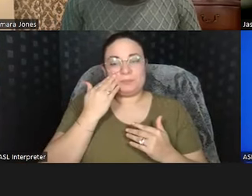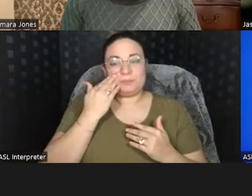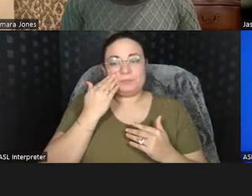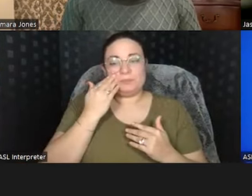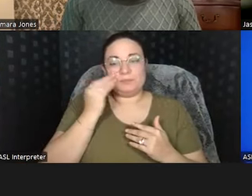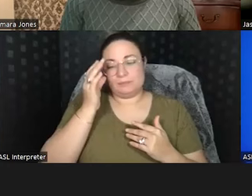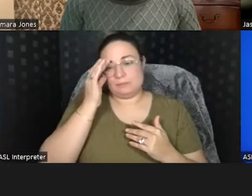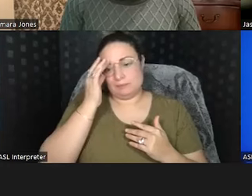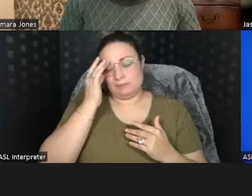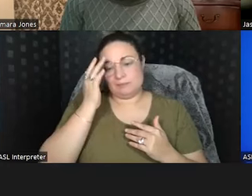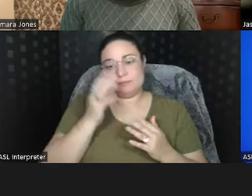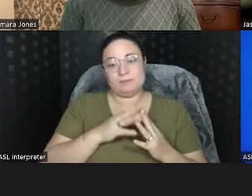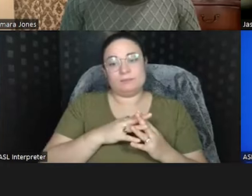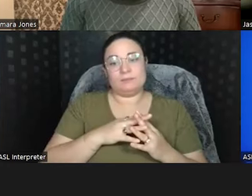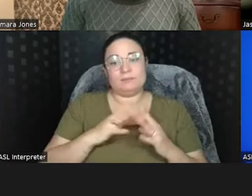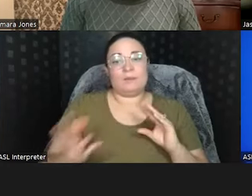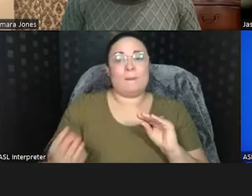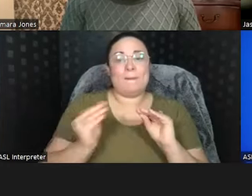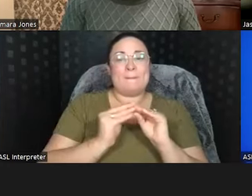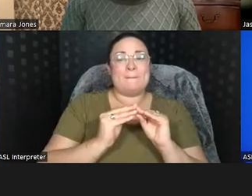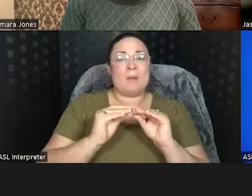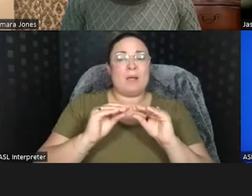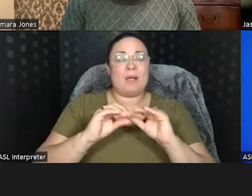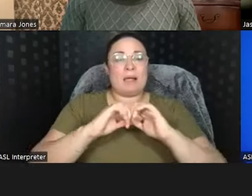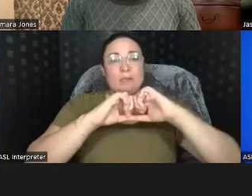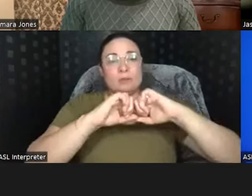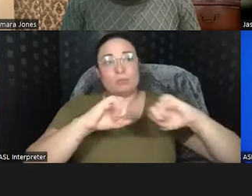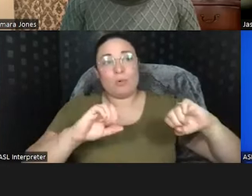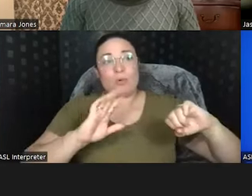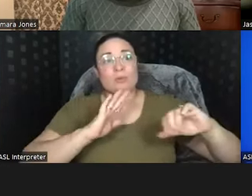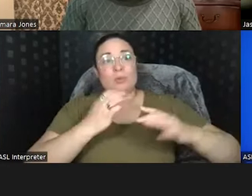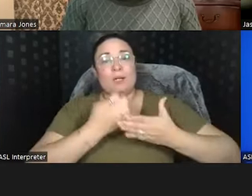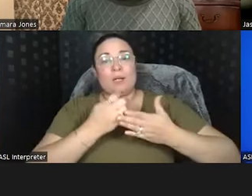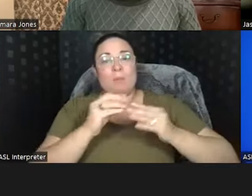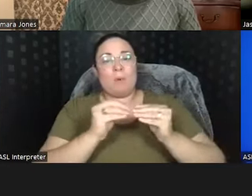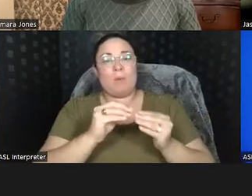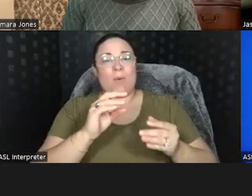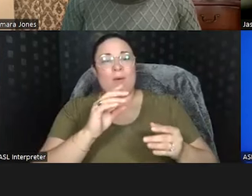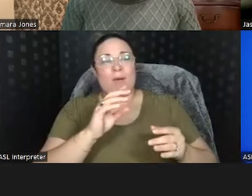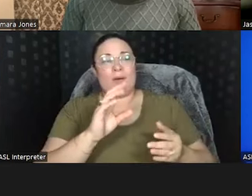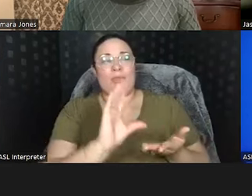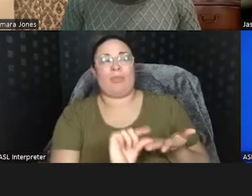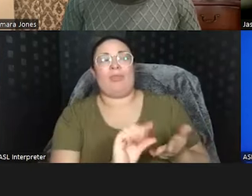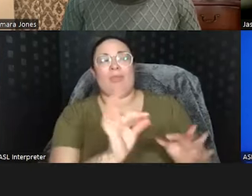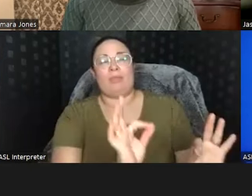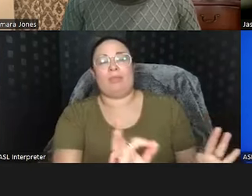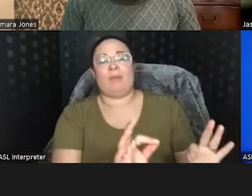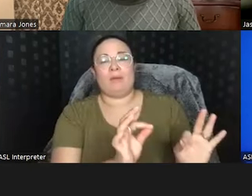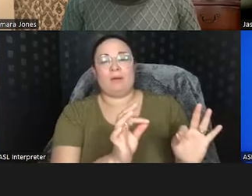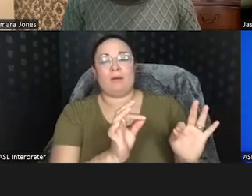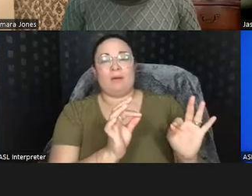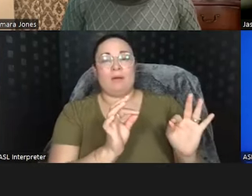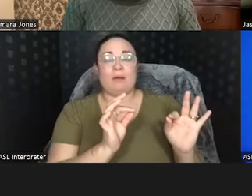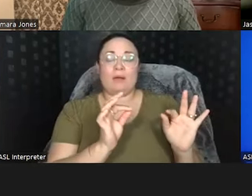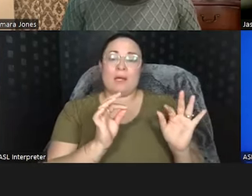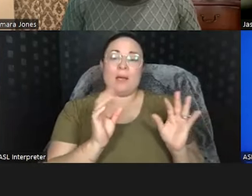the more exposed economically you are, the more marginalized you are, the more